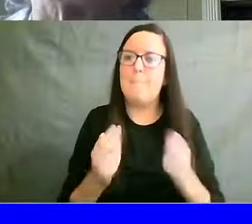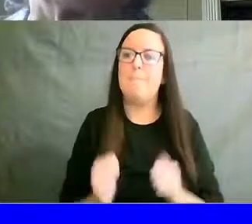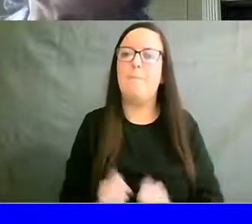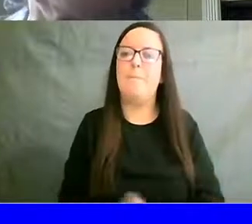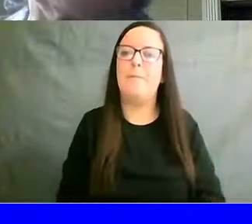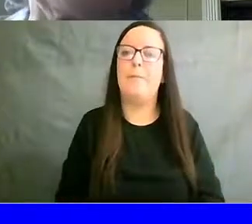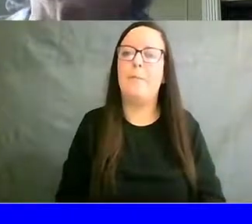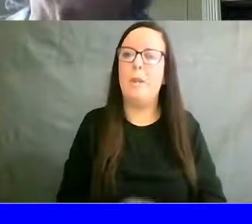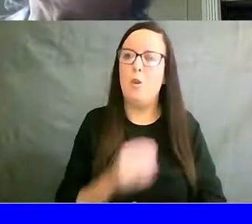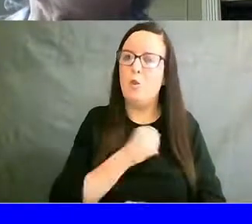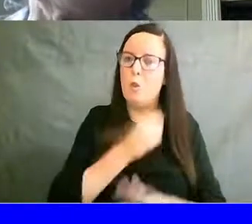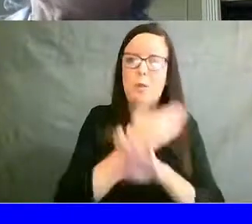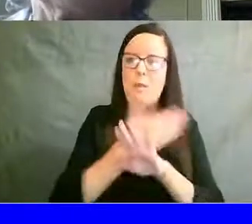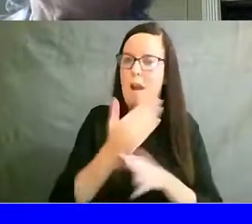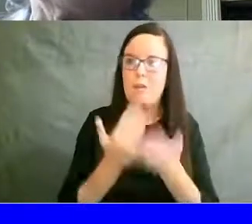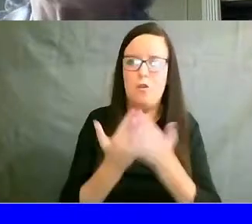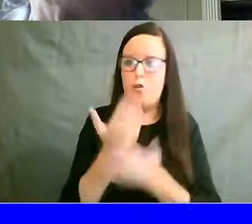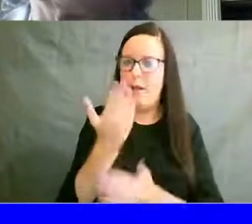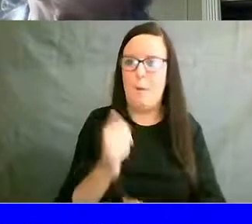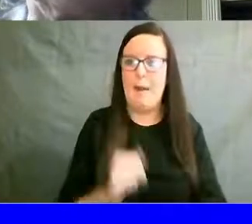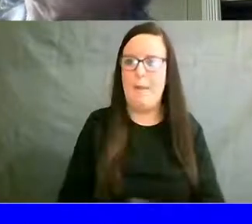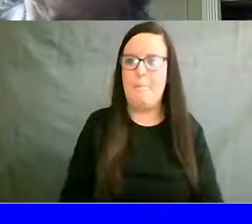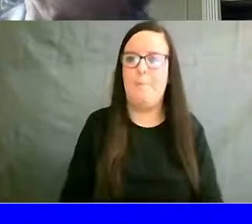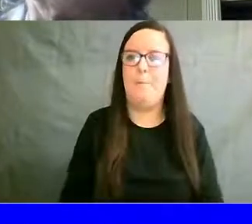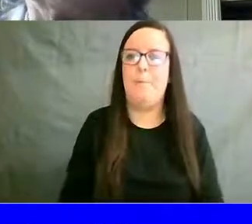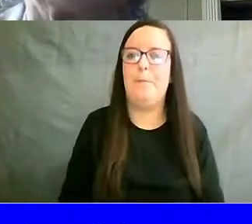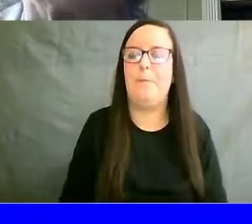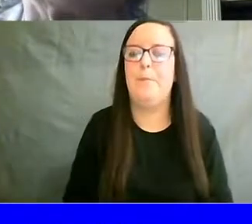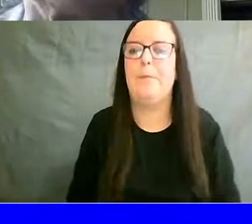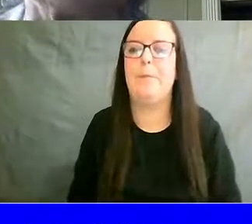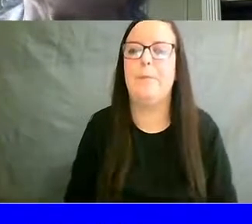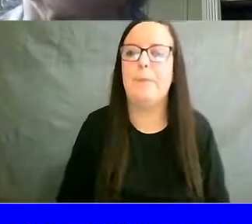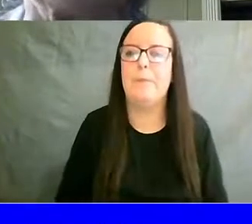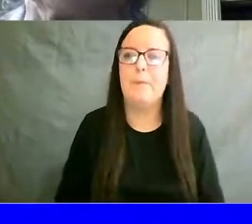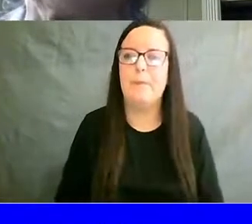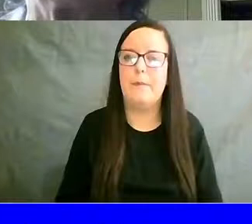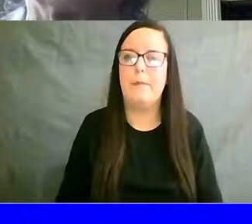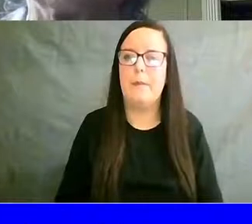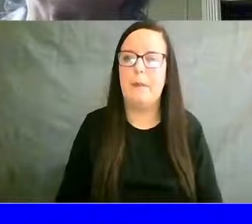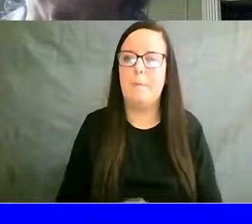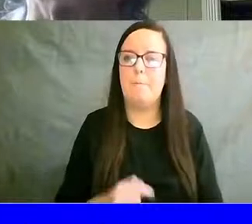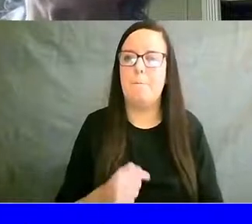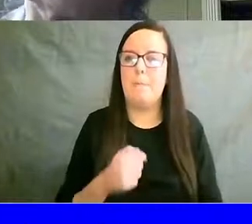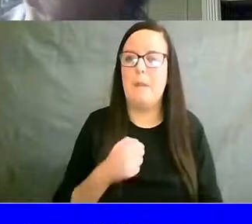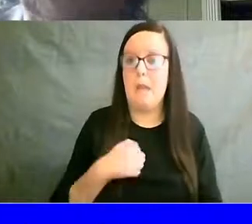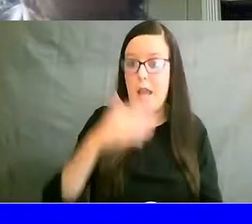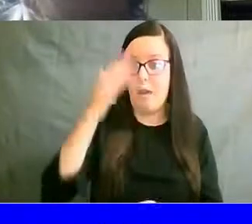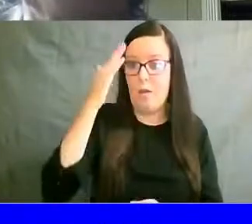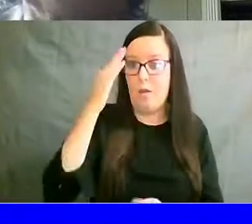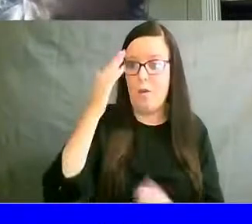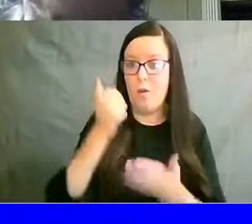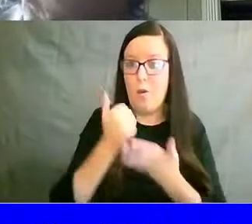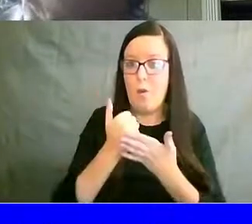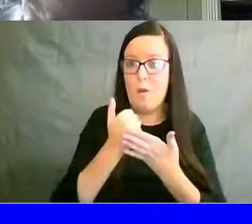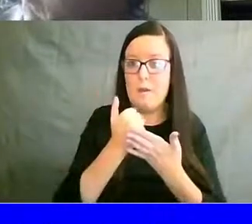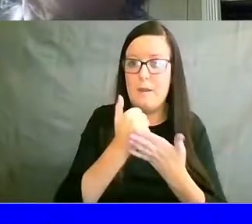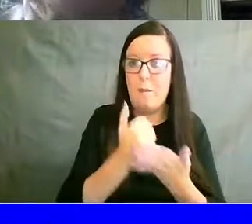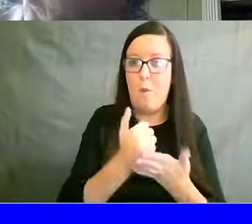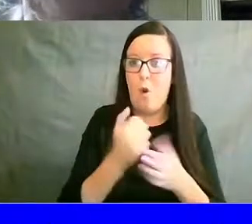be commenced straight away. And really, there's nothing, I know that the support service has work to do and